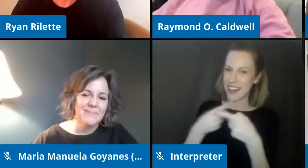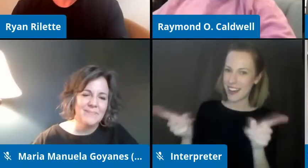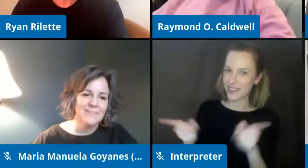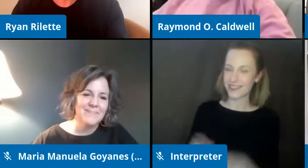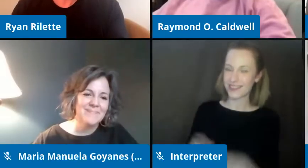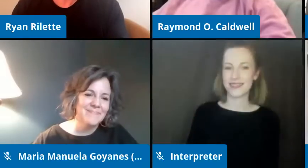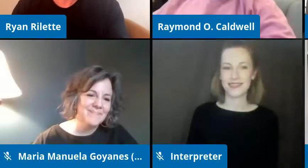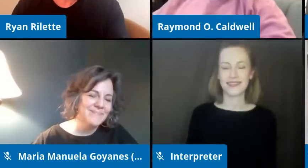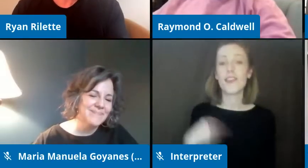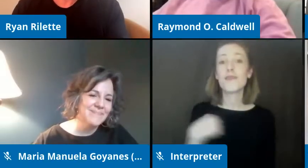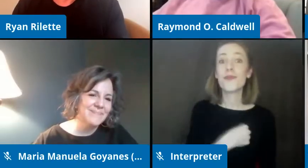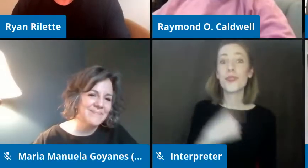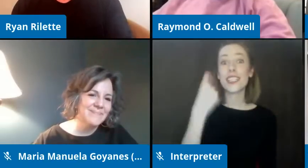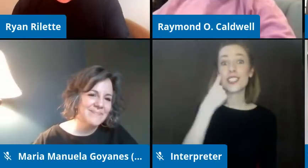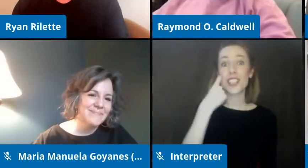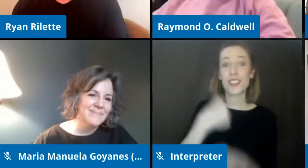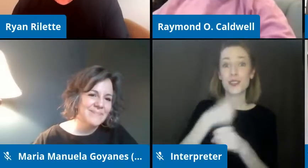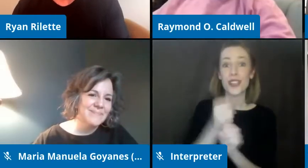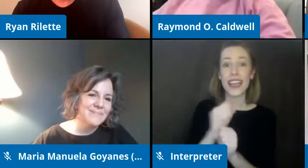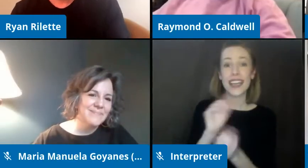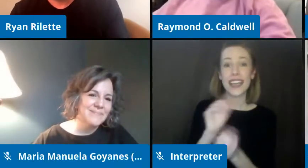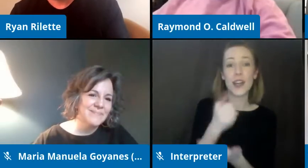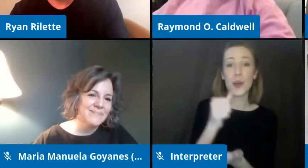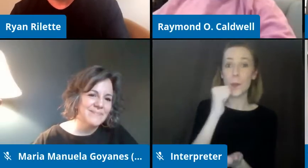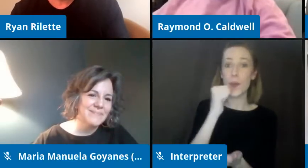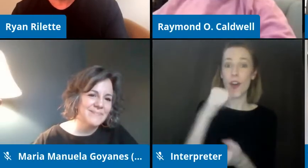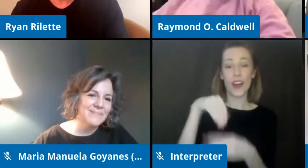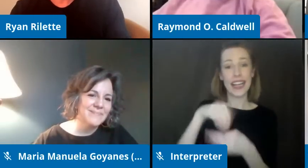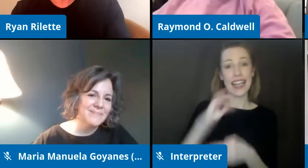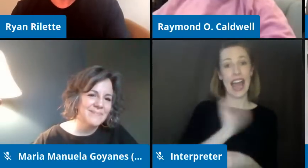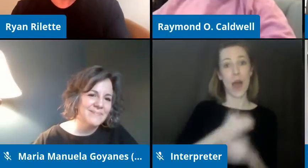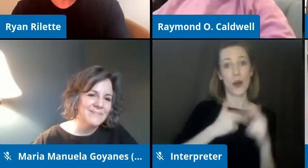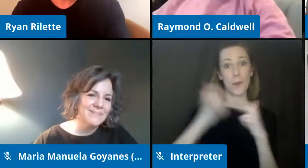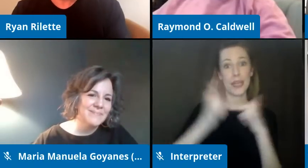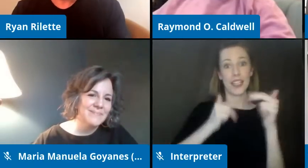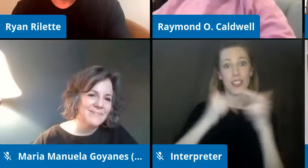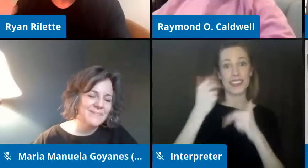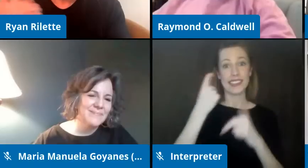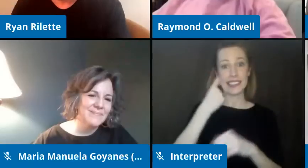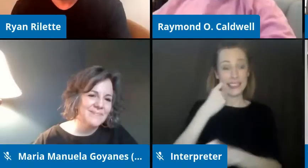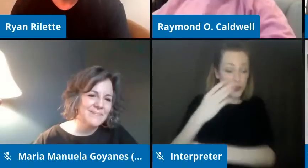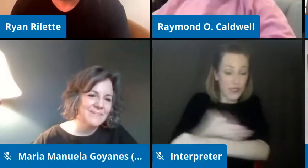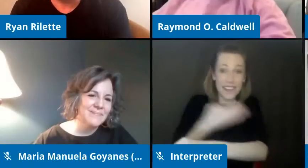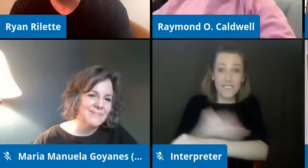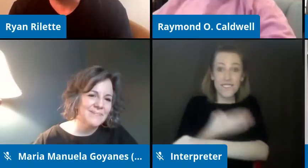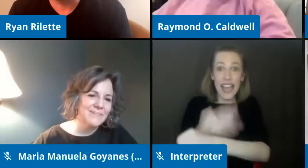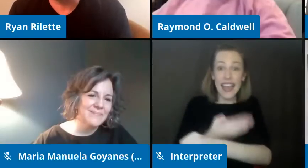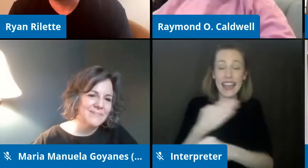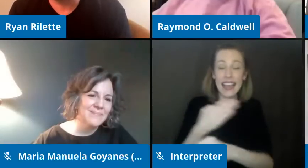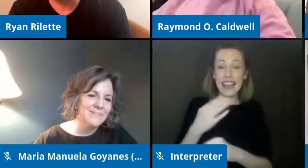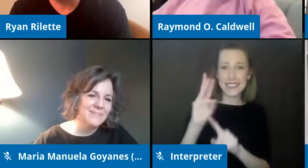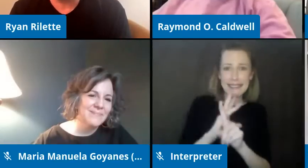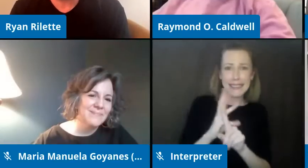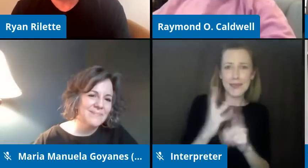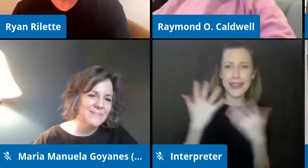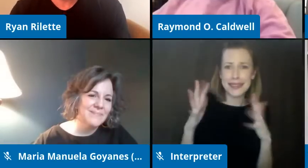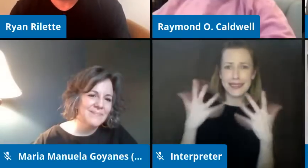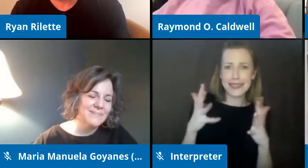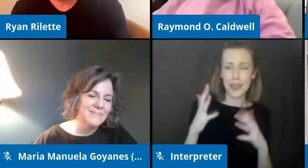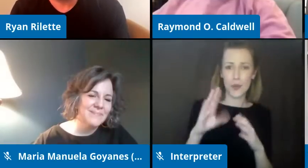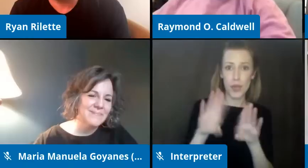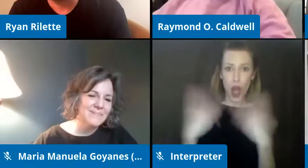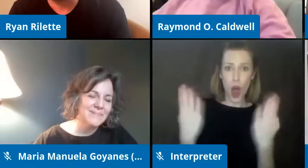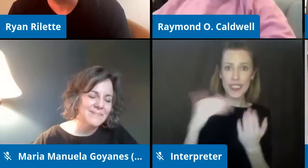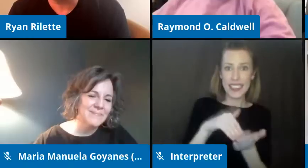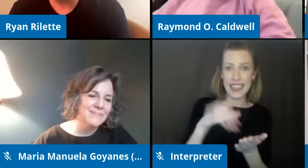just created with the new theater space that we've only been in for 6 months. I mean, we reopened the theater in September and we shut it